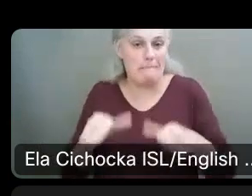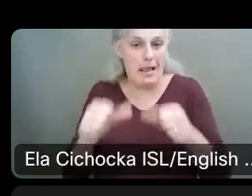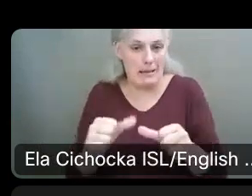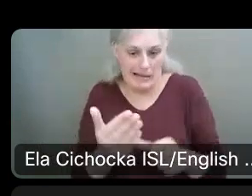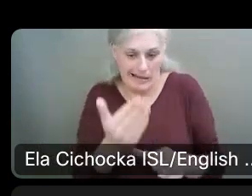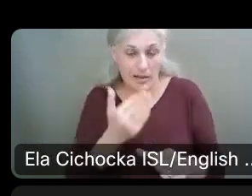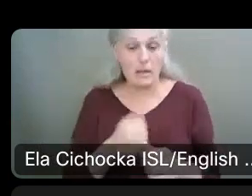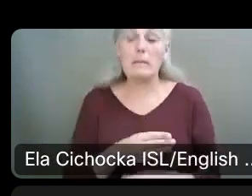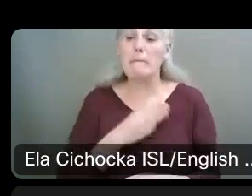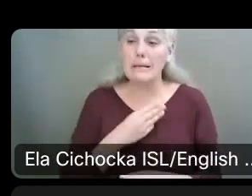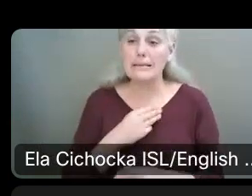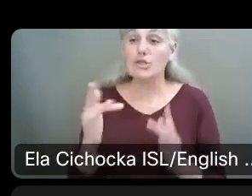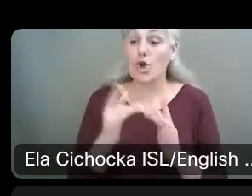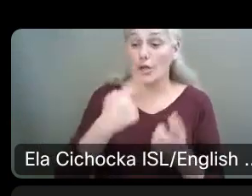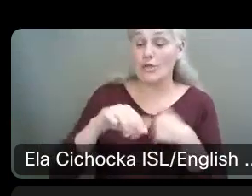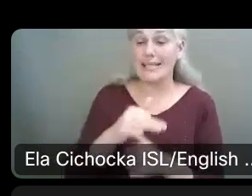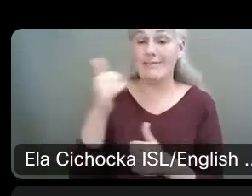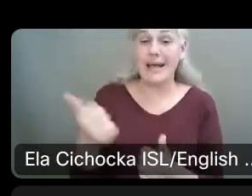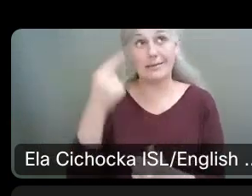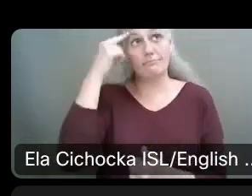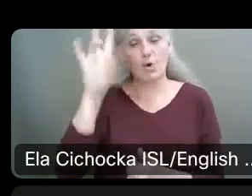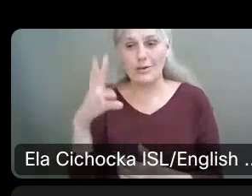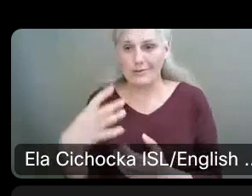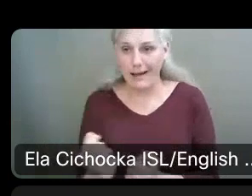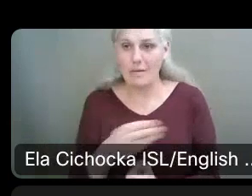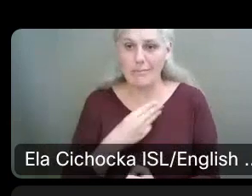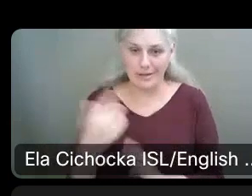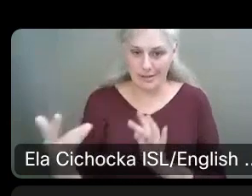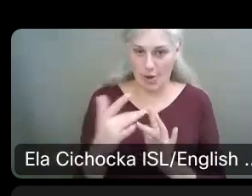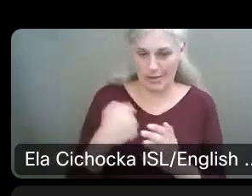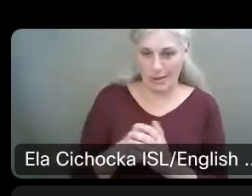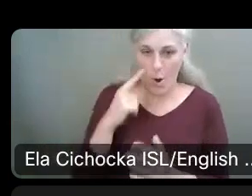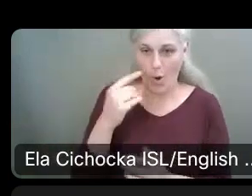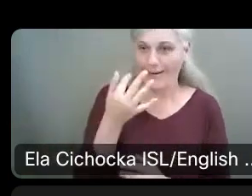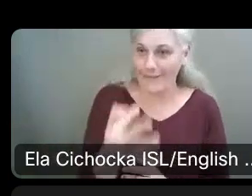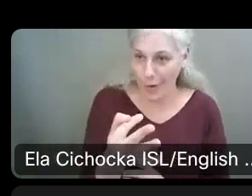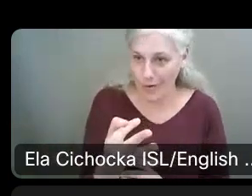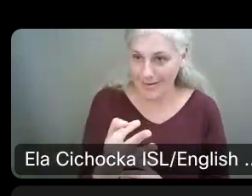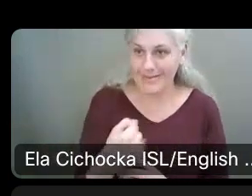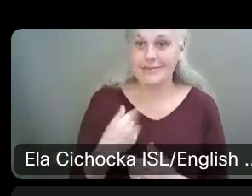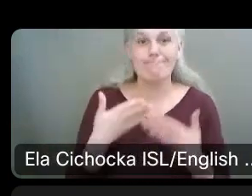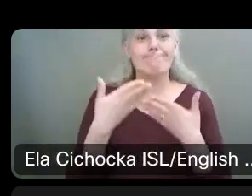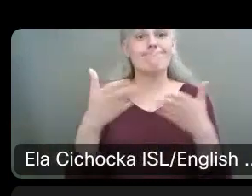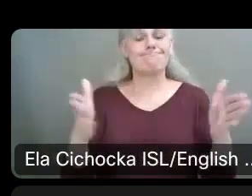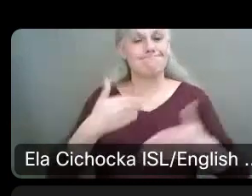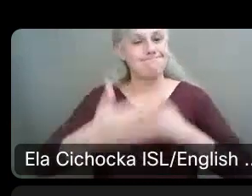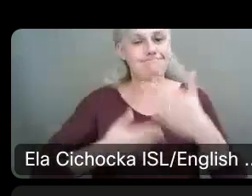So again, do please get in touch if you have any questions, and we're looking forward to getting out again,